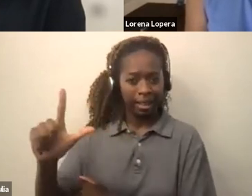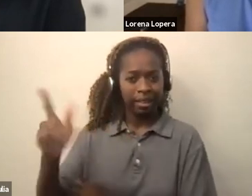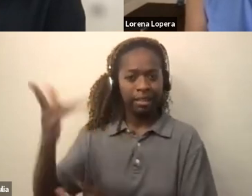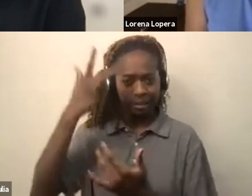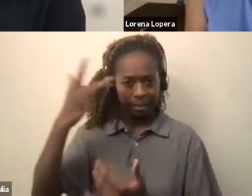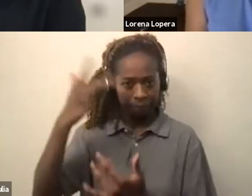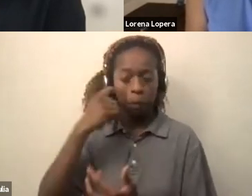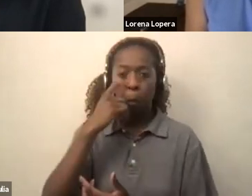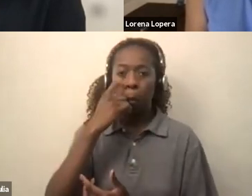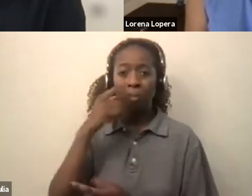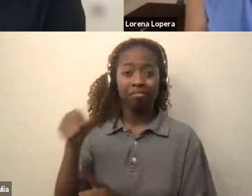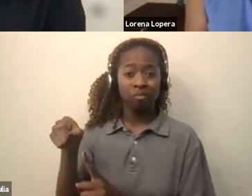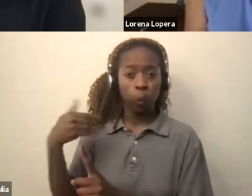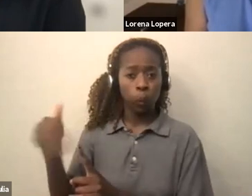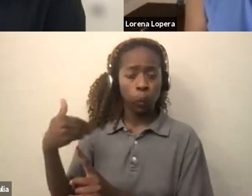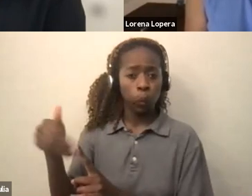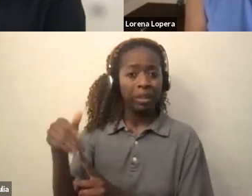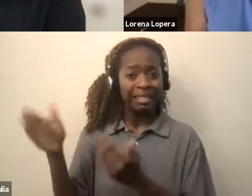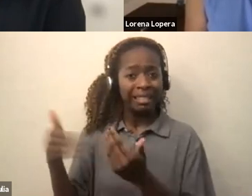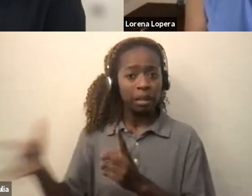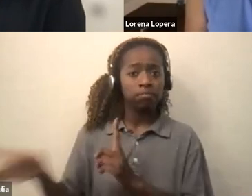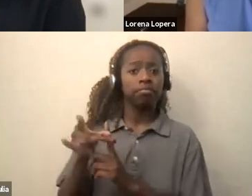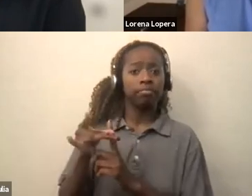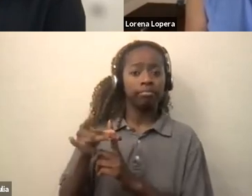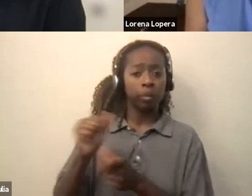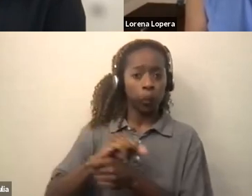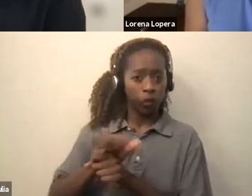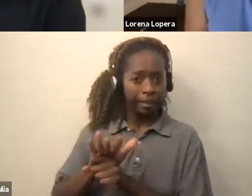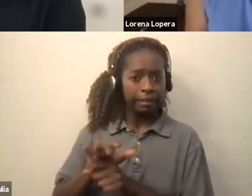so she's very vulnerable to covet 19.